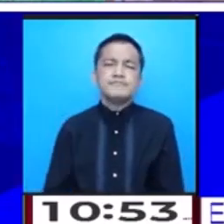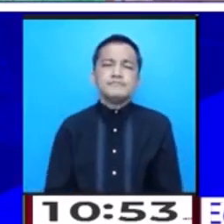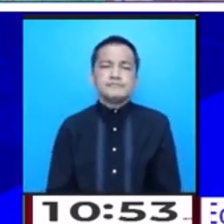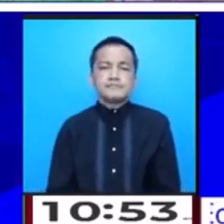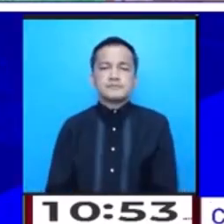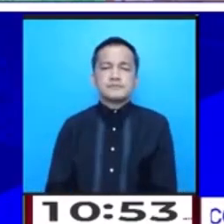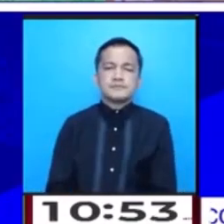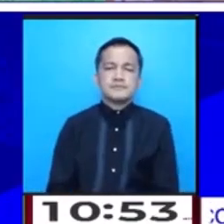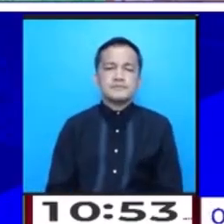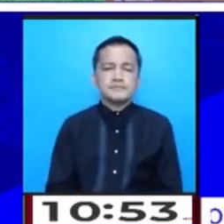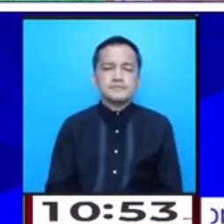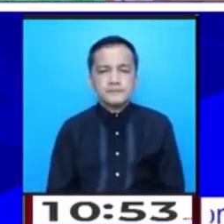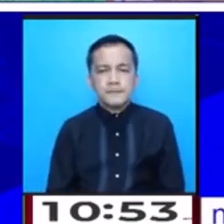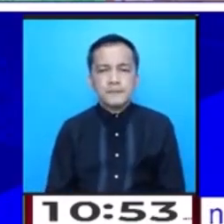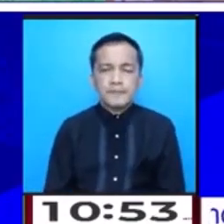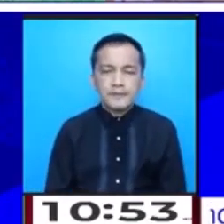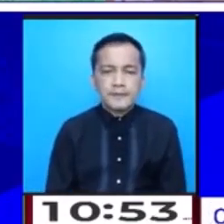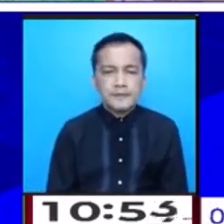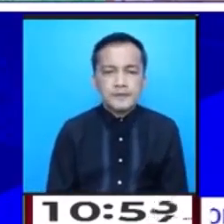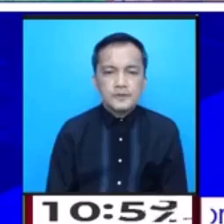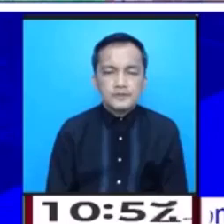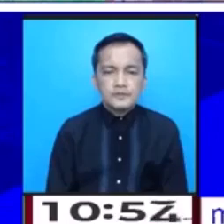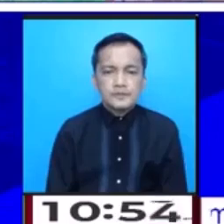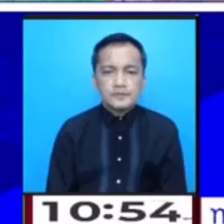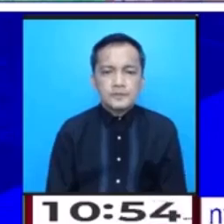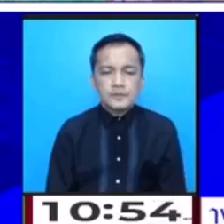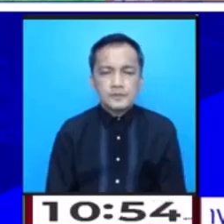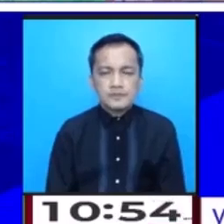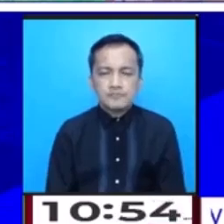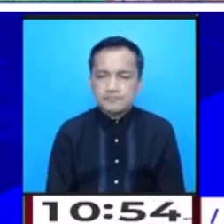I think just looking at